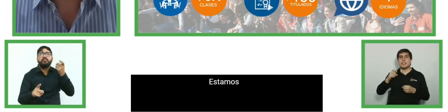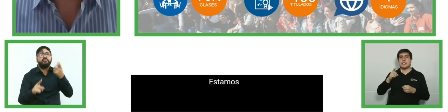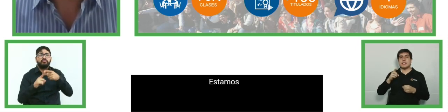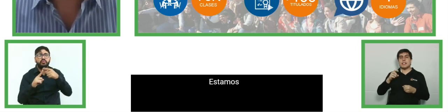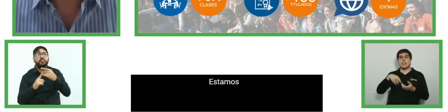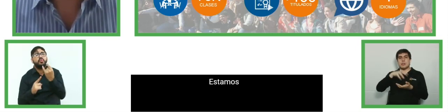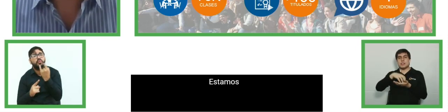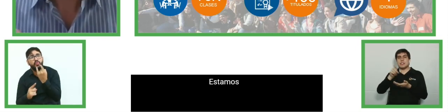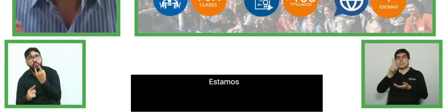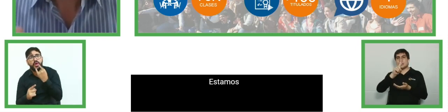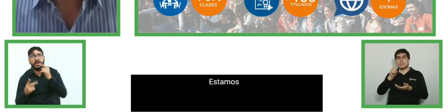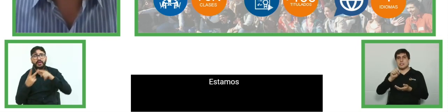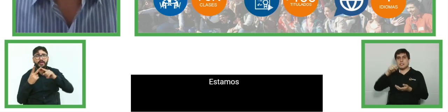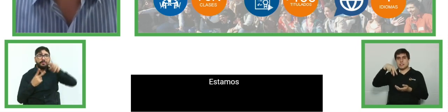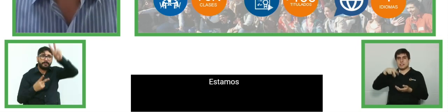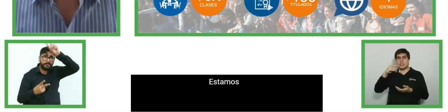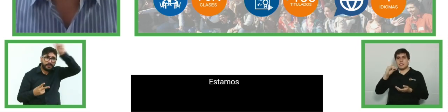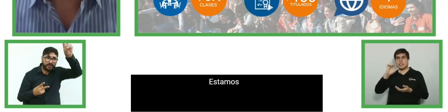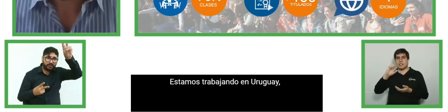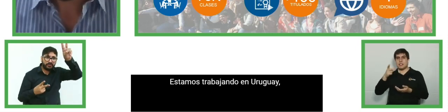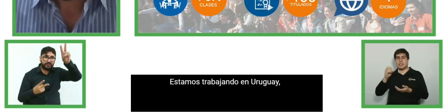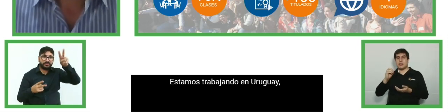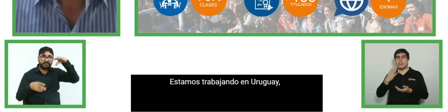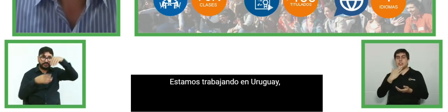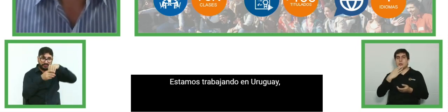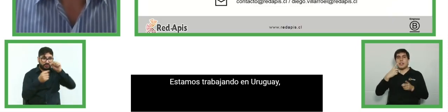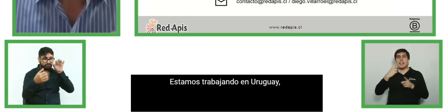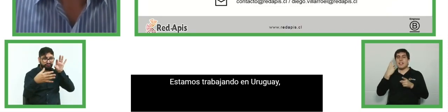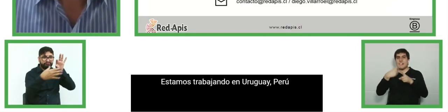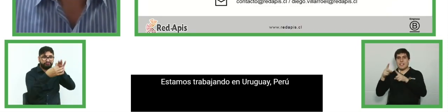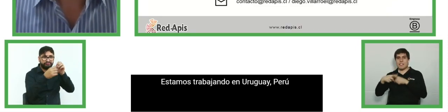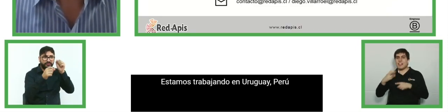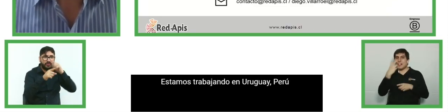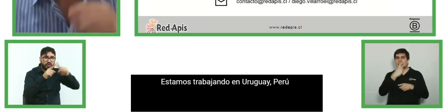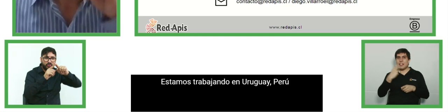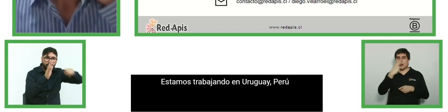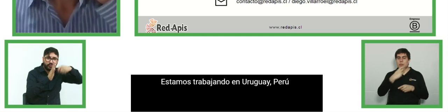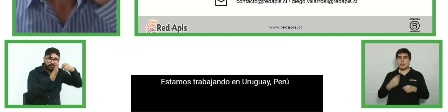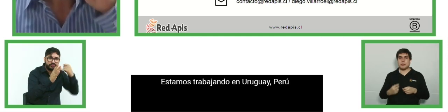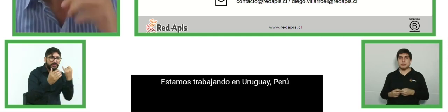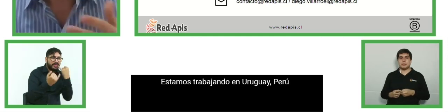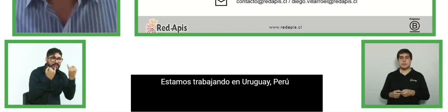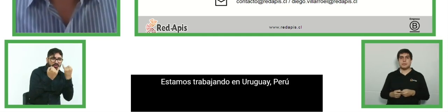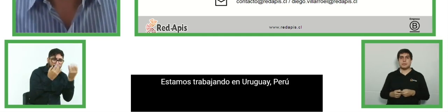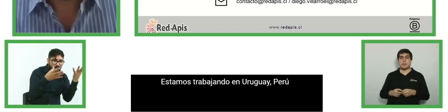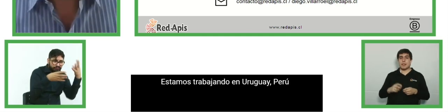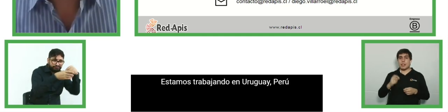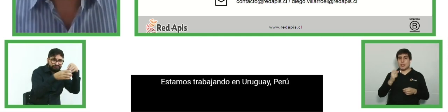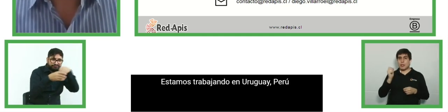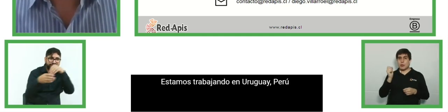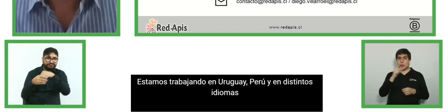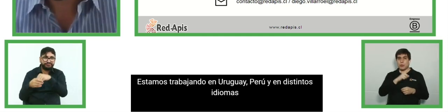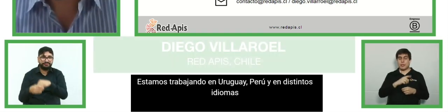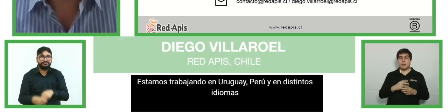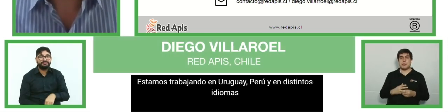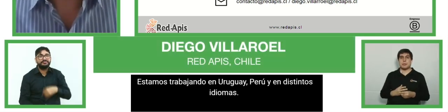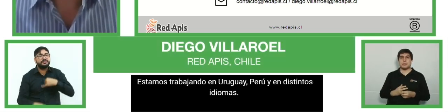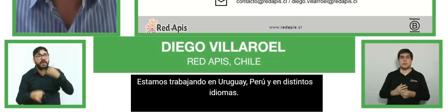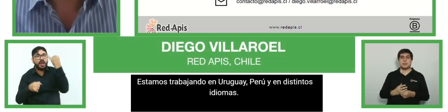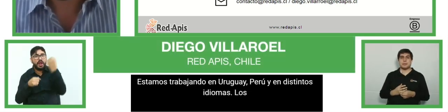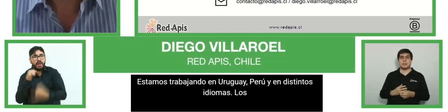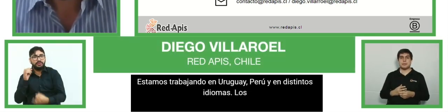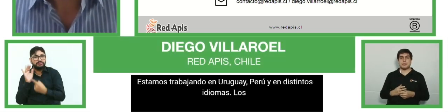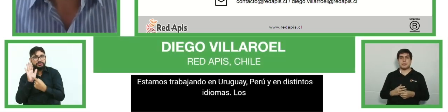too. Next. And to finish, what are the successful factors? First of all, that we have